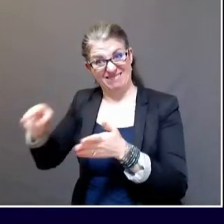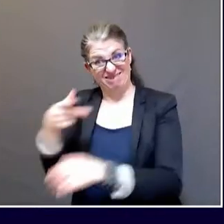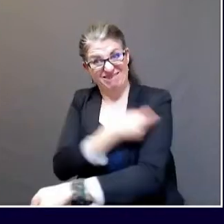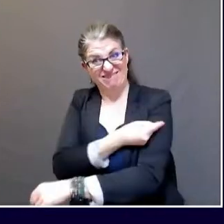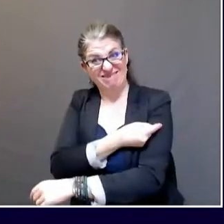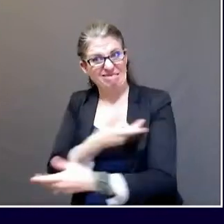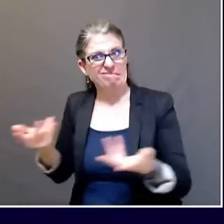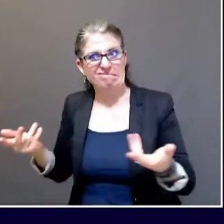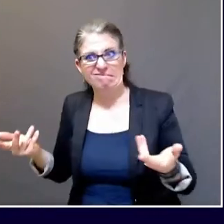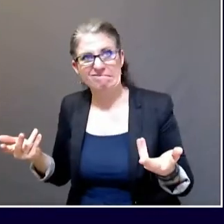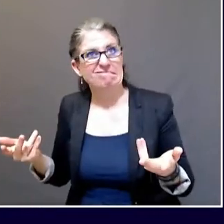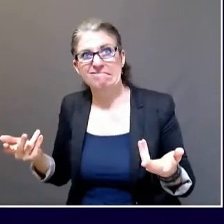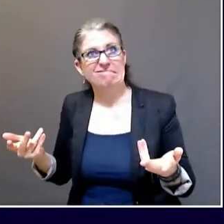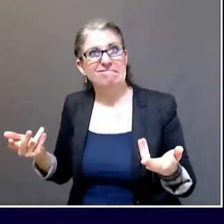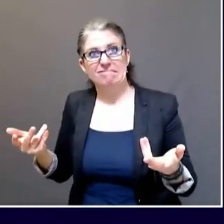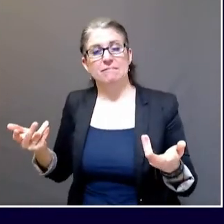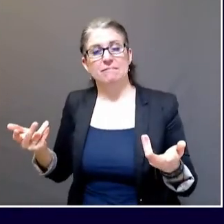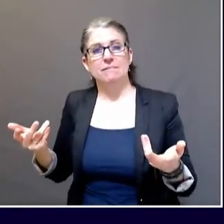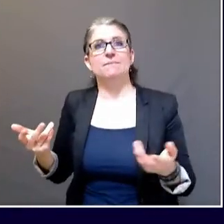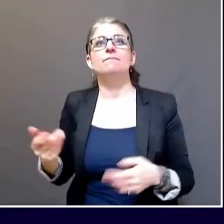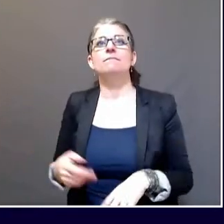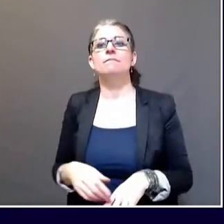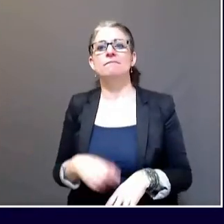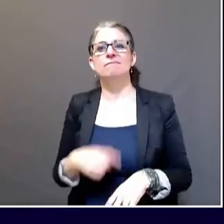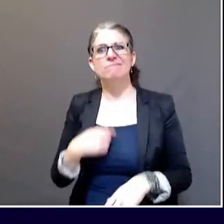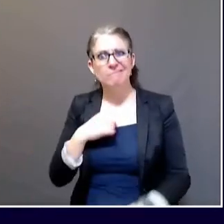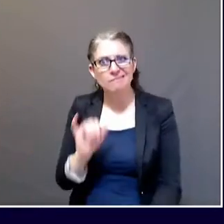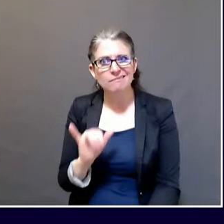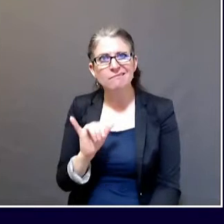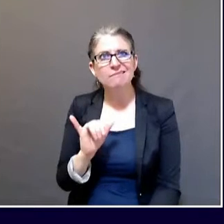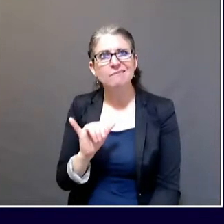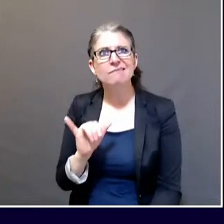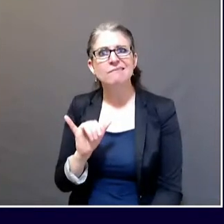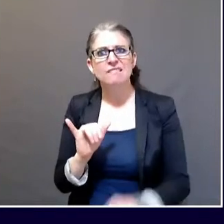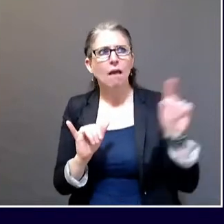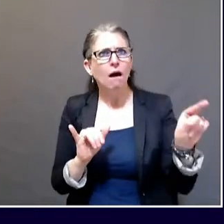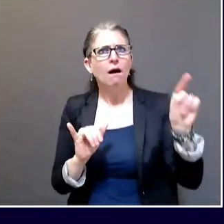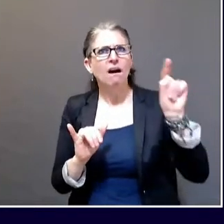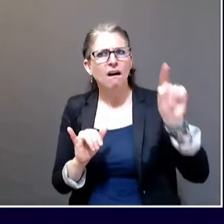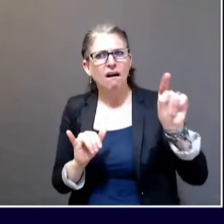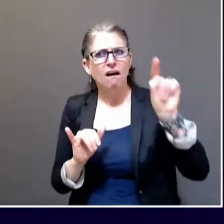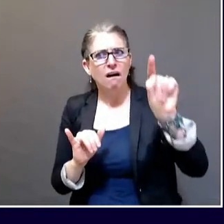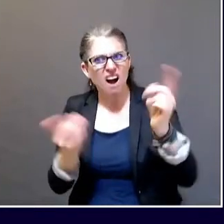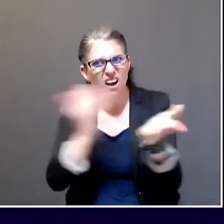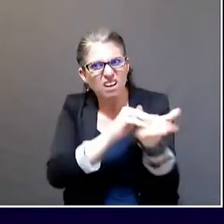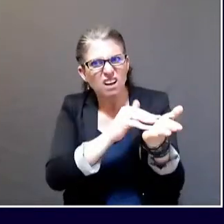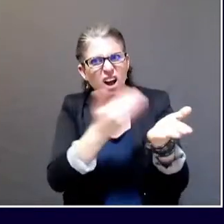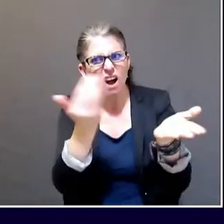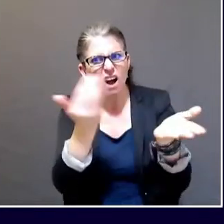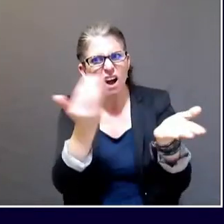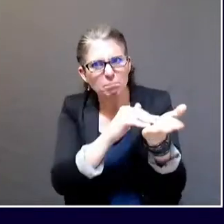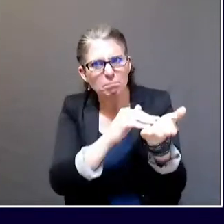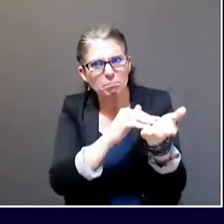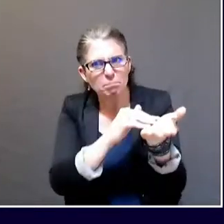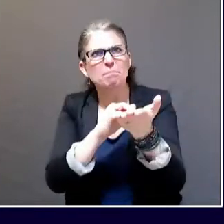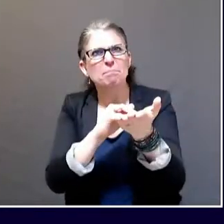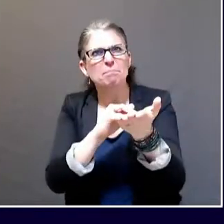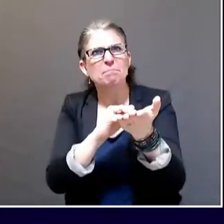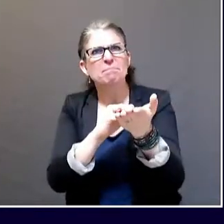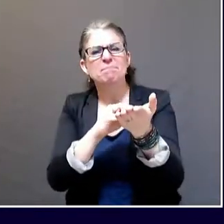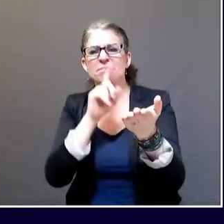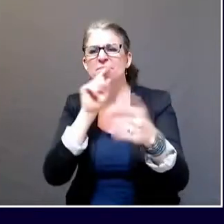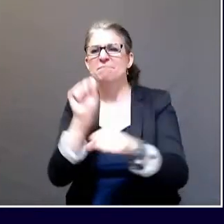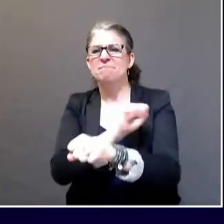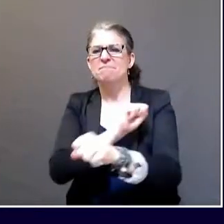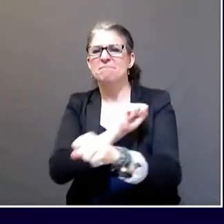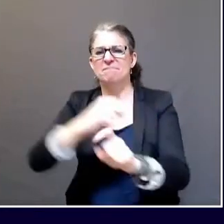After receiving some of those initial reports, Maine CDC reached out to all of the recipients of the Moderna